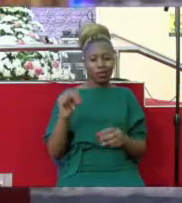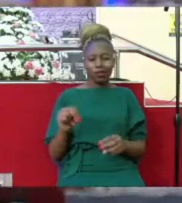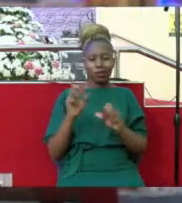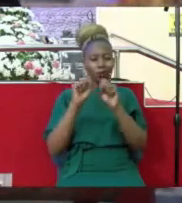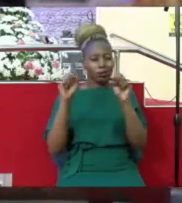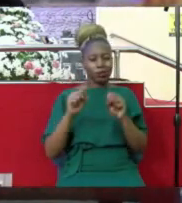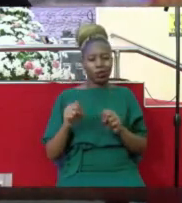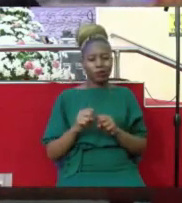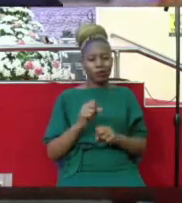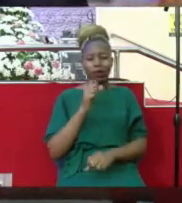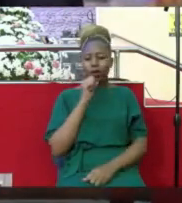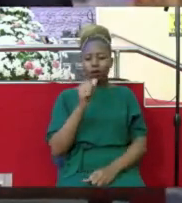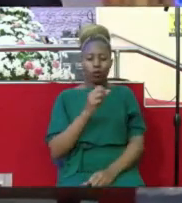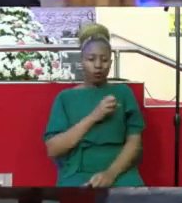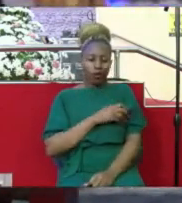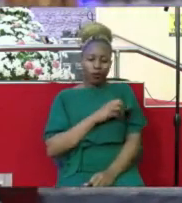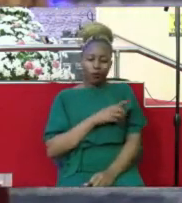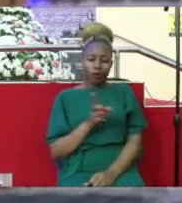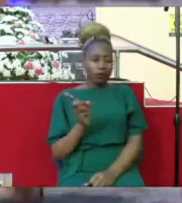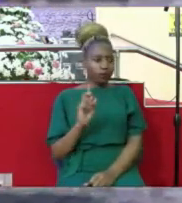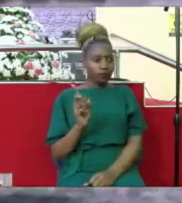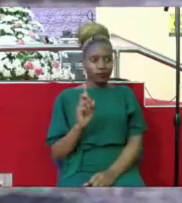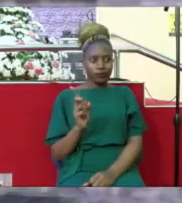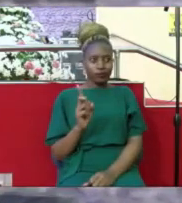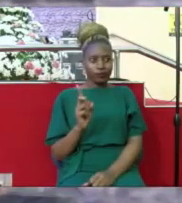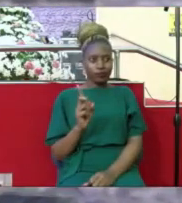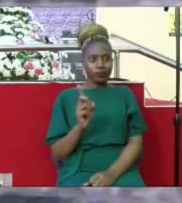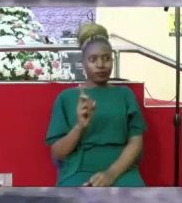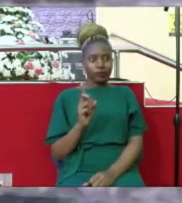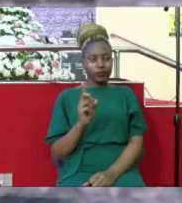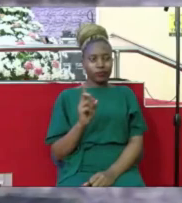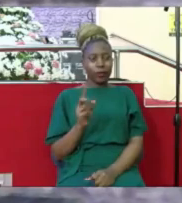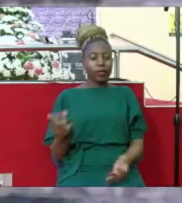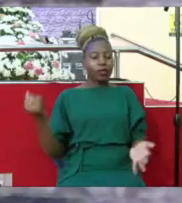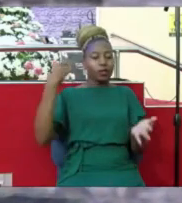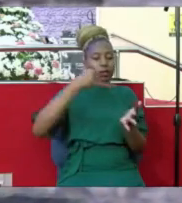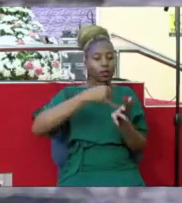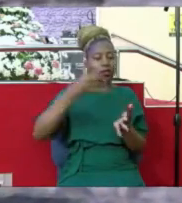do not be afraid. Just get God in the mix.